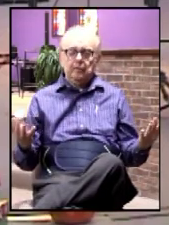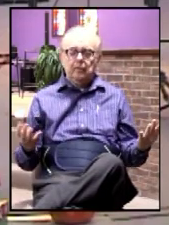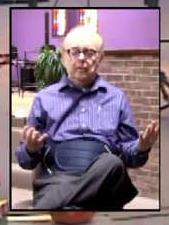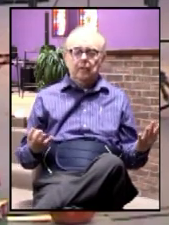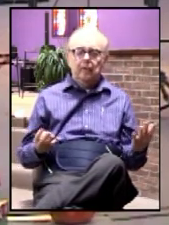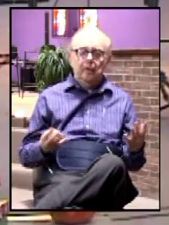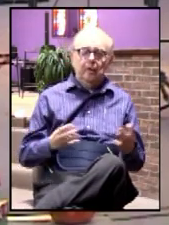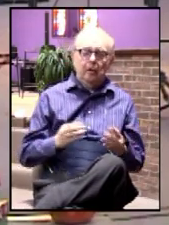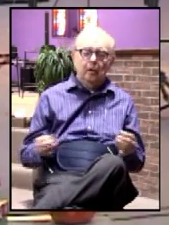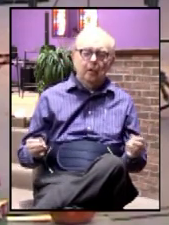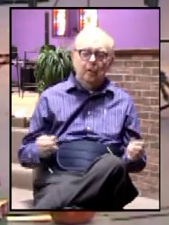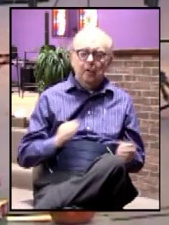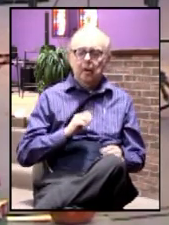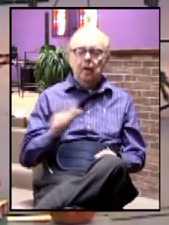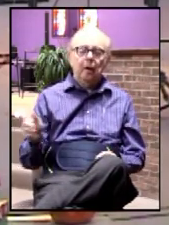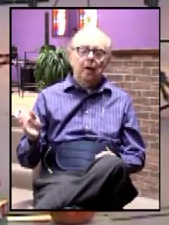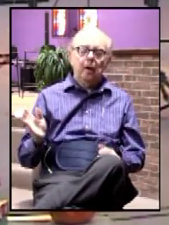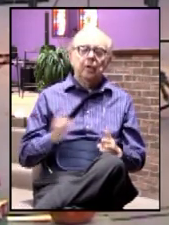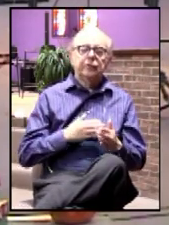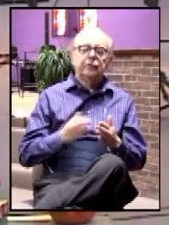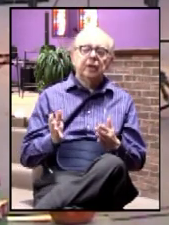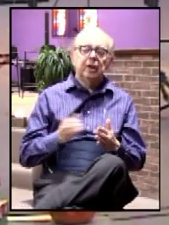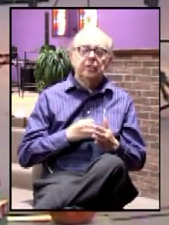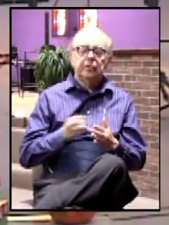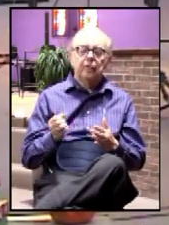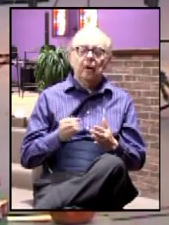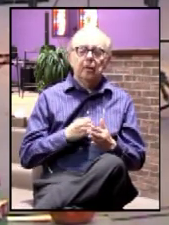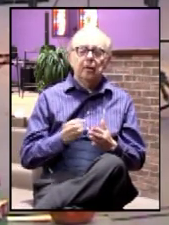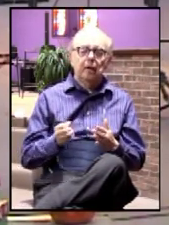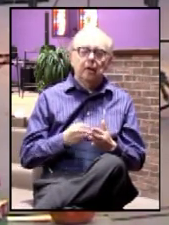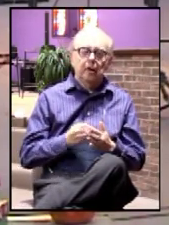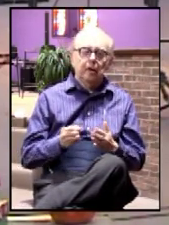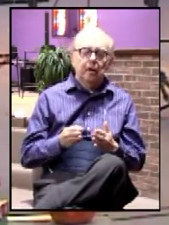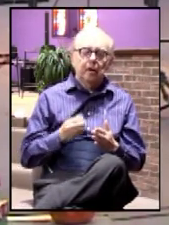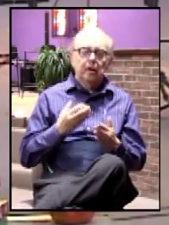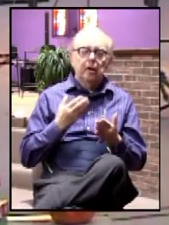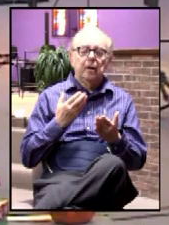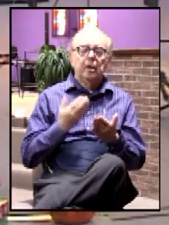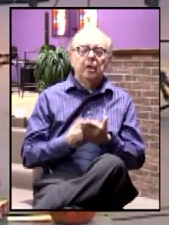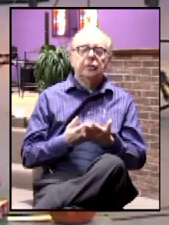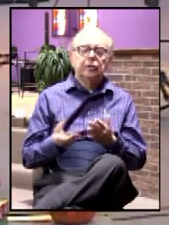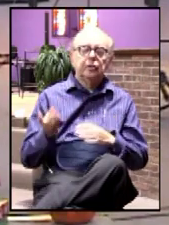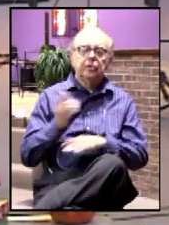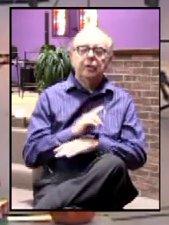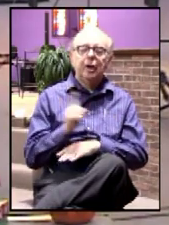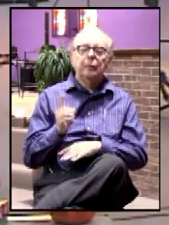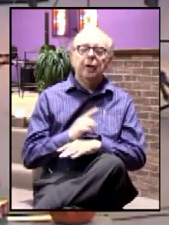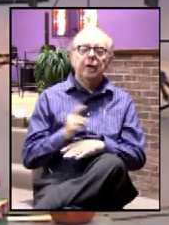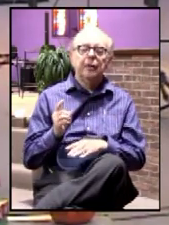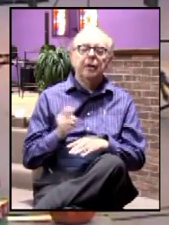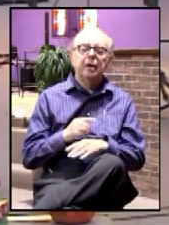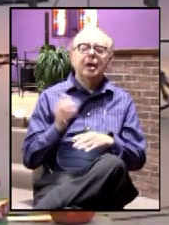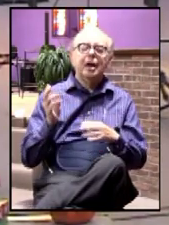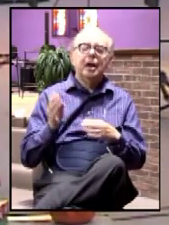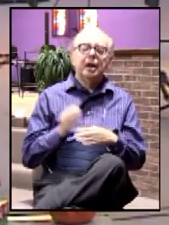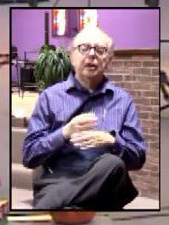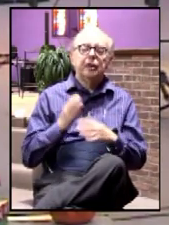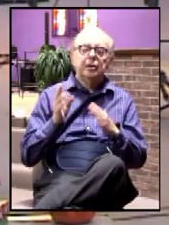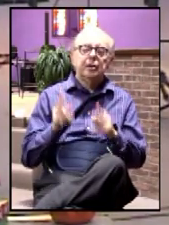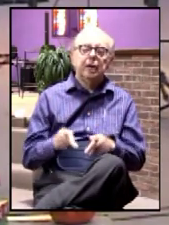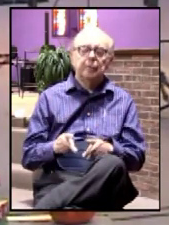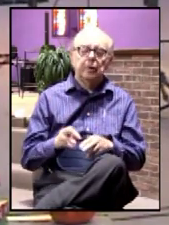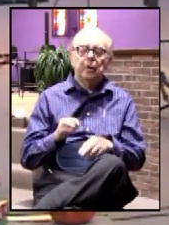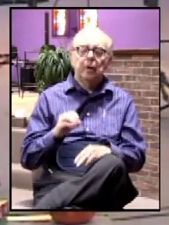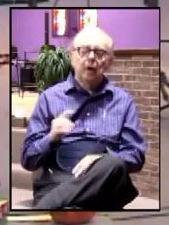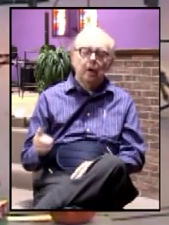on the floors, and they were all singing the song, "It's a Good Day in the Neighborhood." And